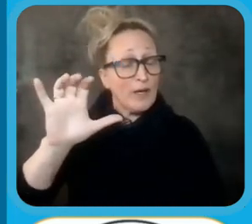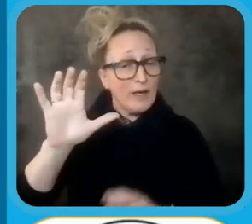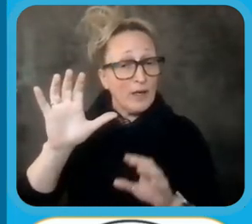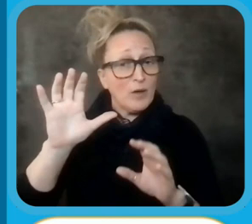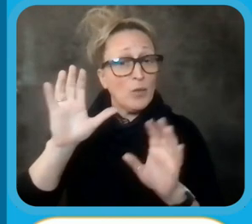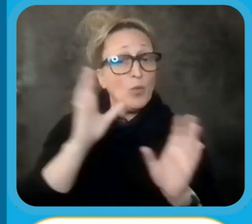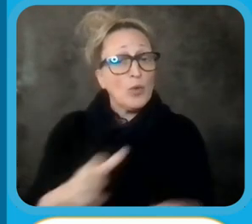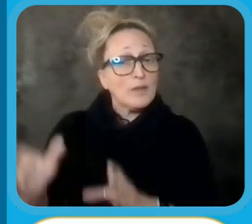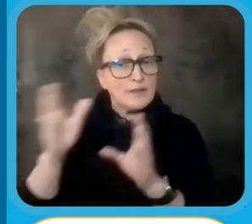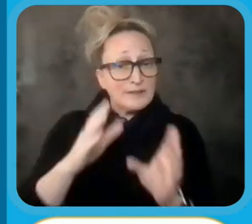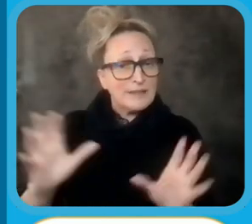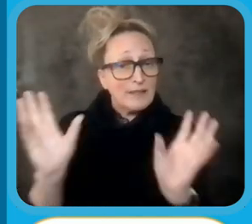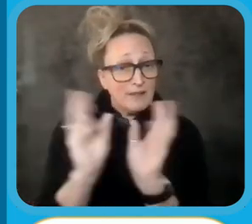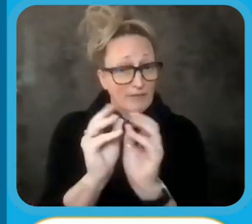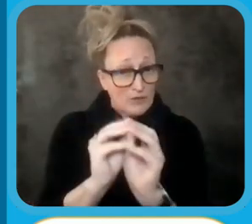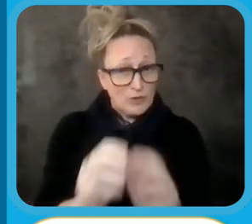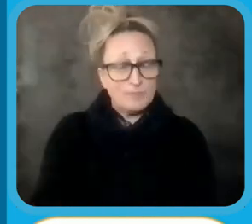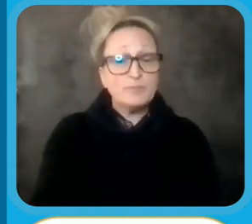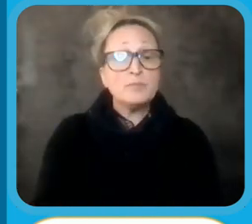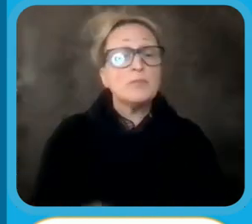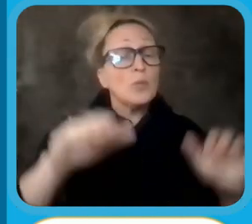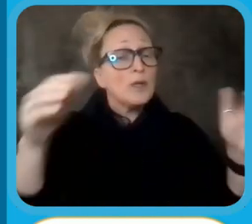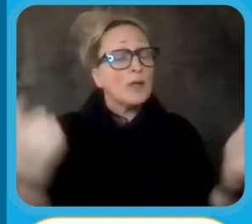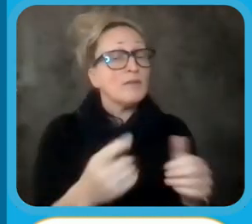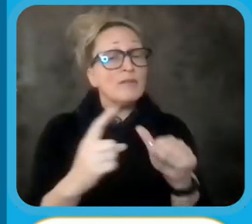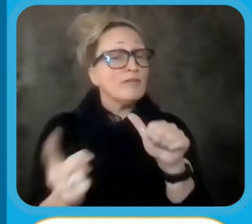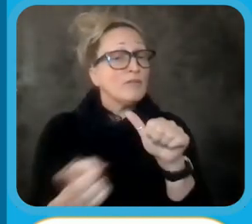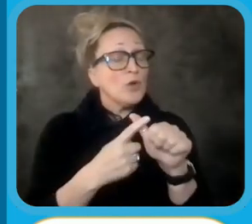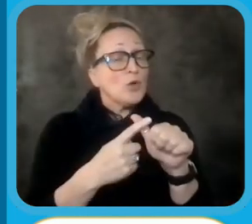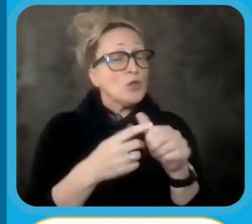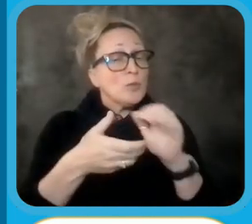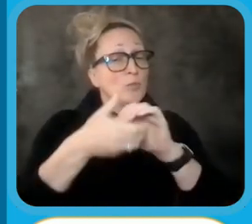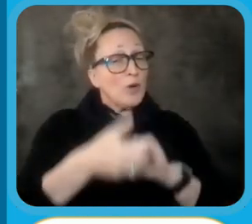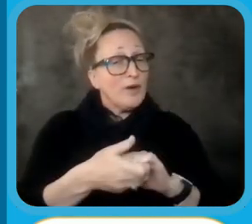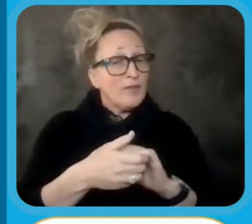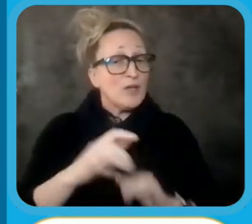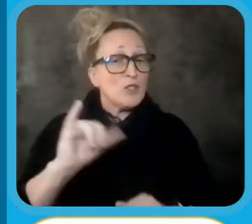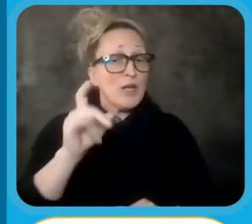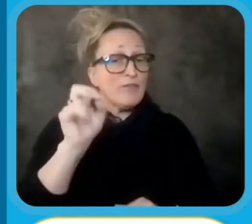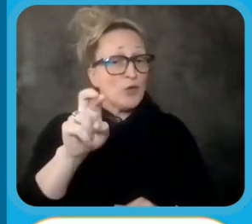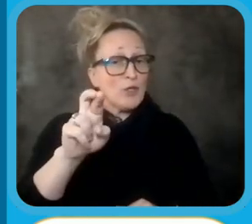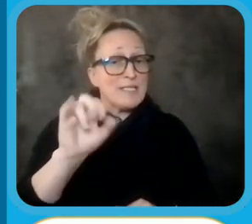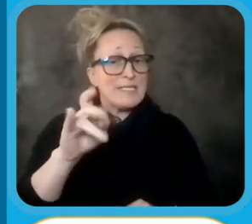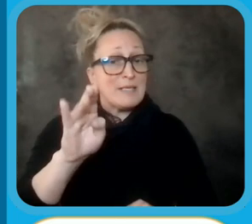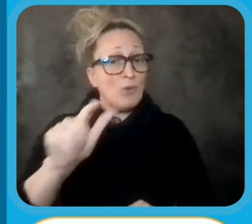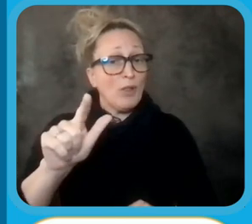Convention. Please welcome First Partner of California, Jennifer Siebel Newsom.